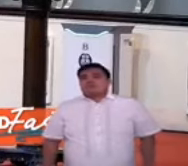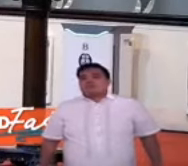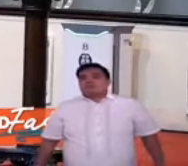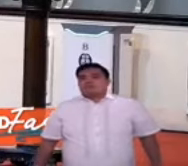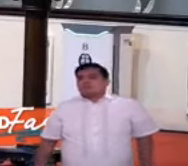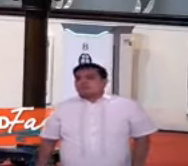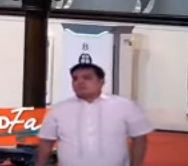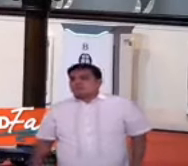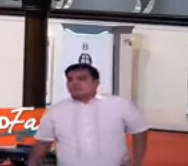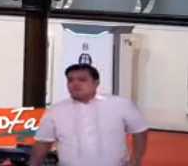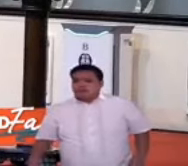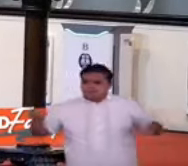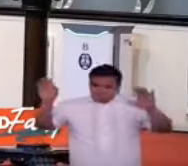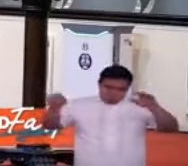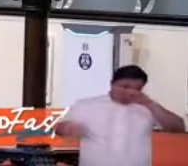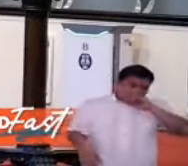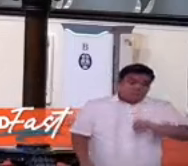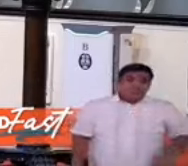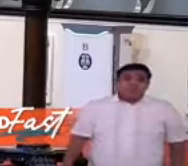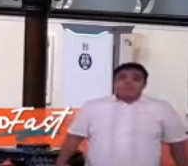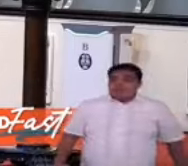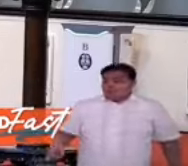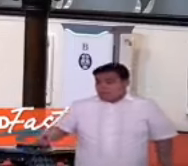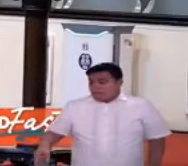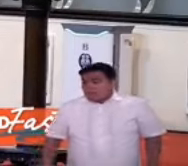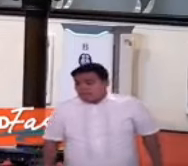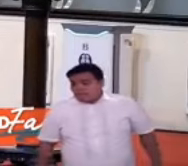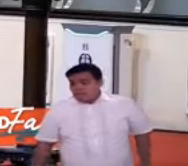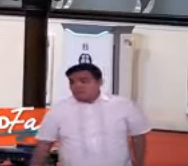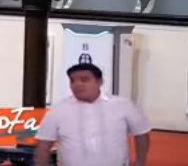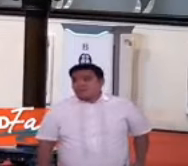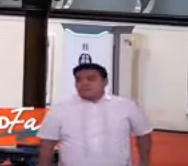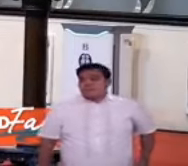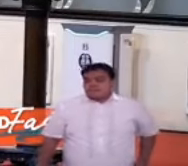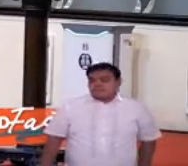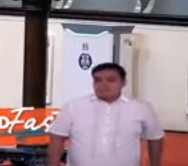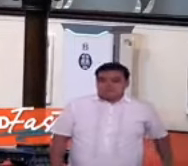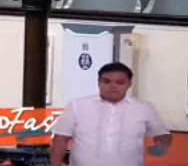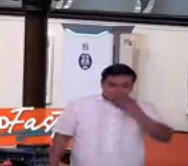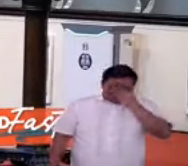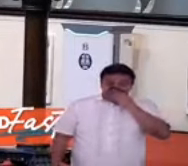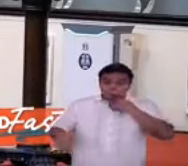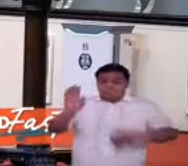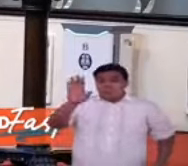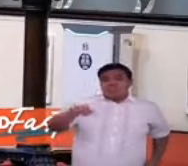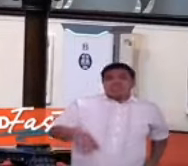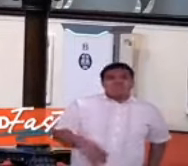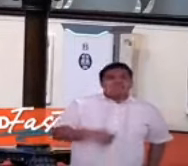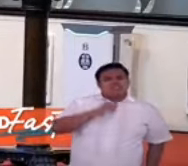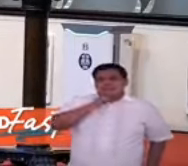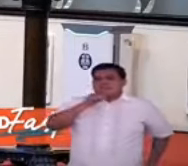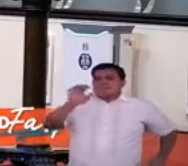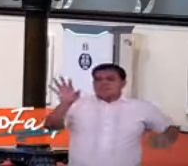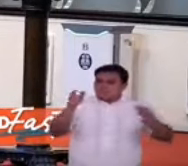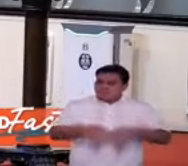Tres. Cuatro. Ayag binuang diha. Ayag binuang. Tubag-tubag mong duha. Lima din na pwede